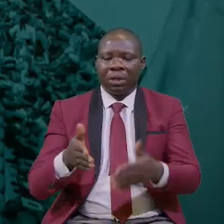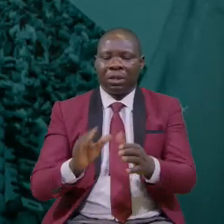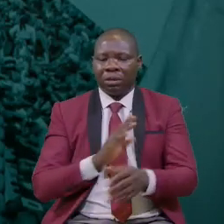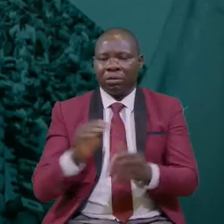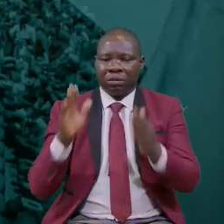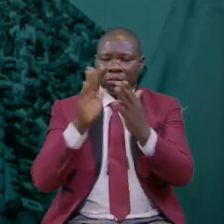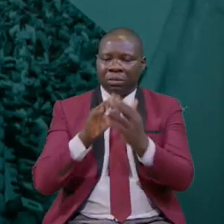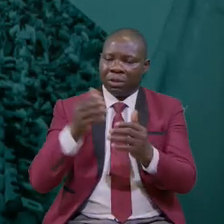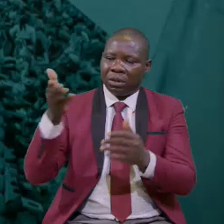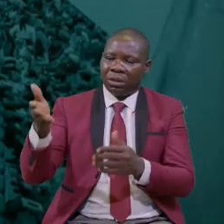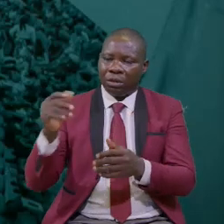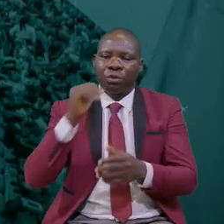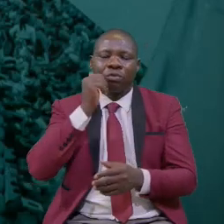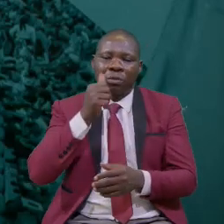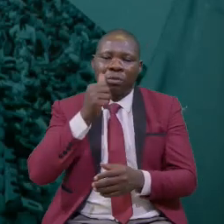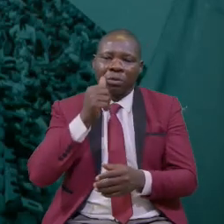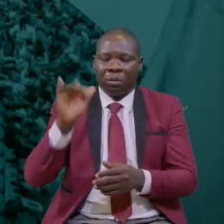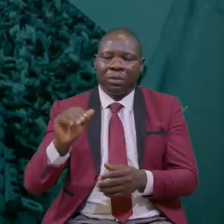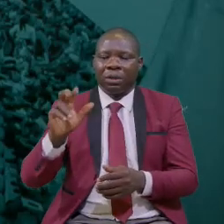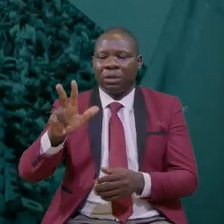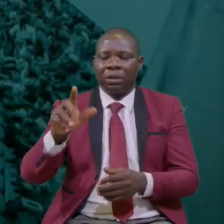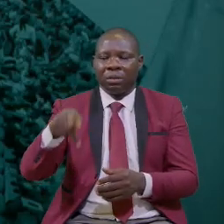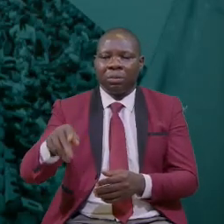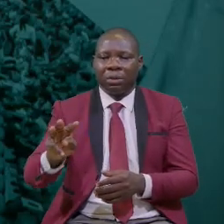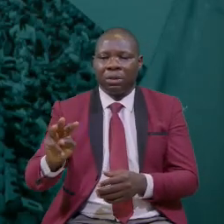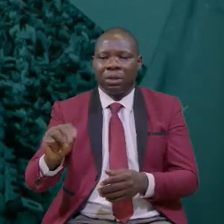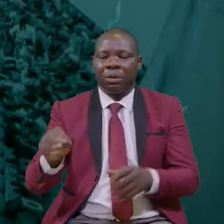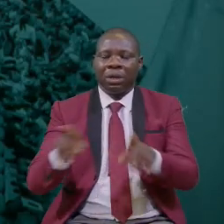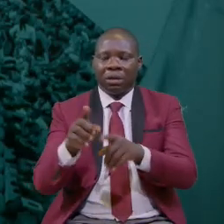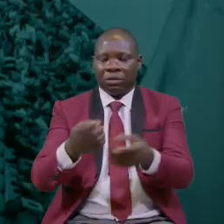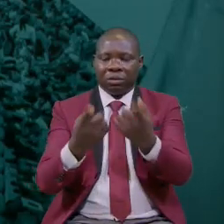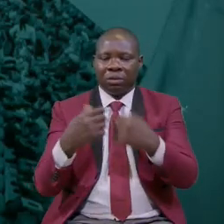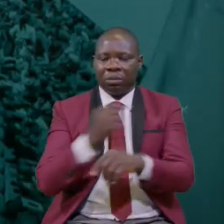p.m. As you come, the Lord will bless you.